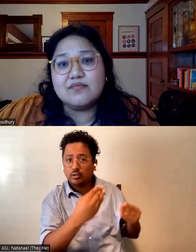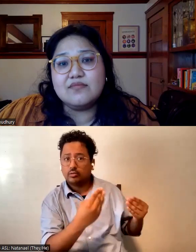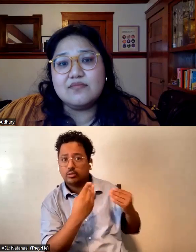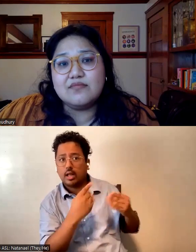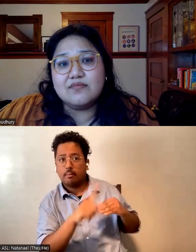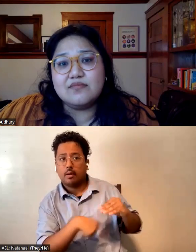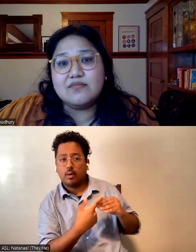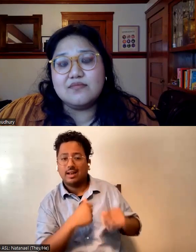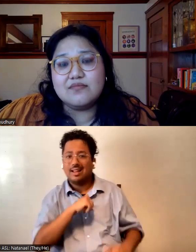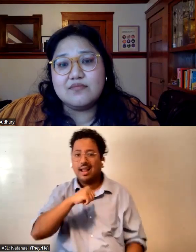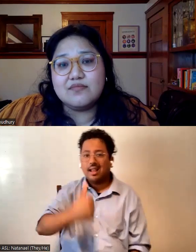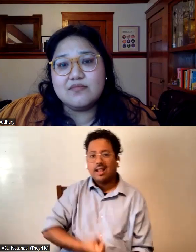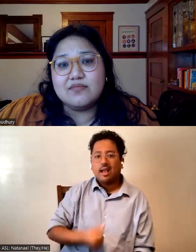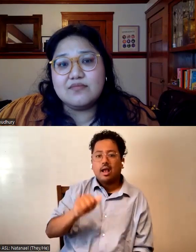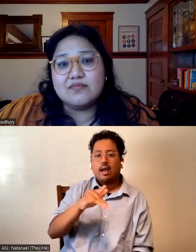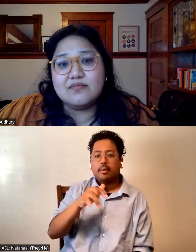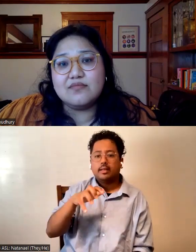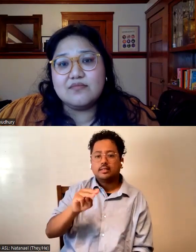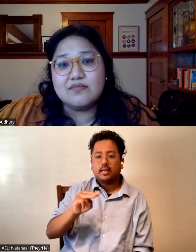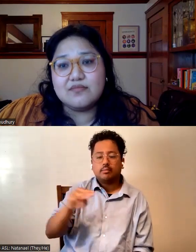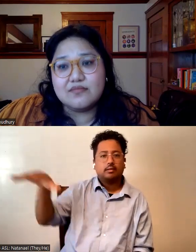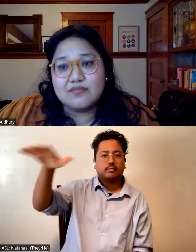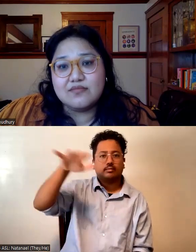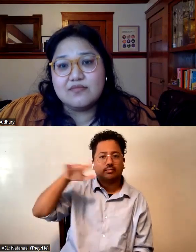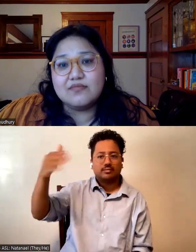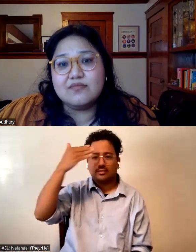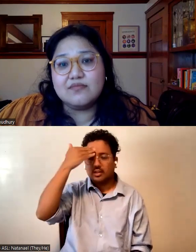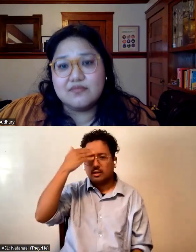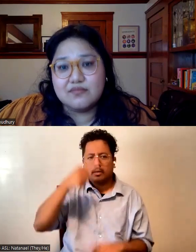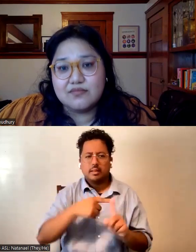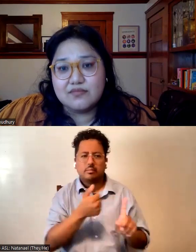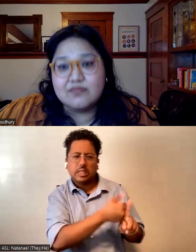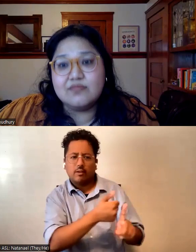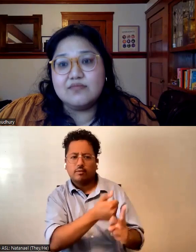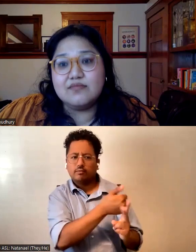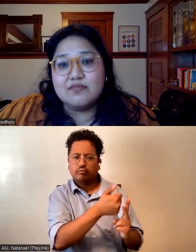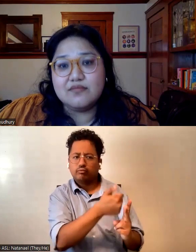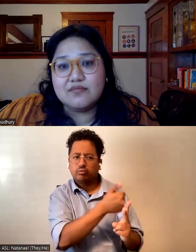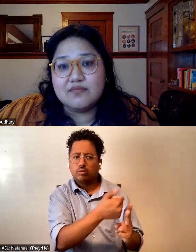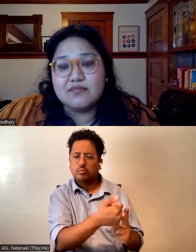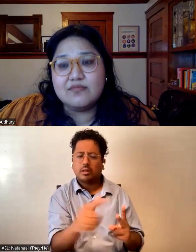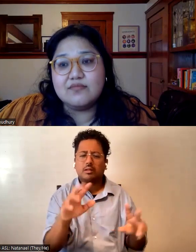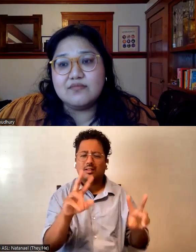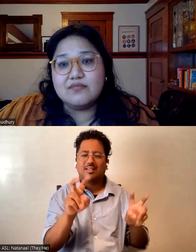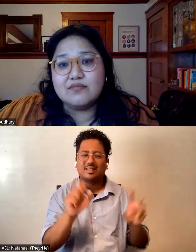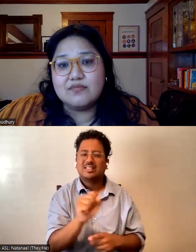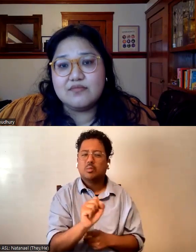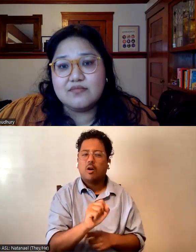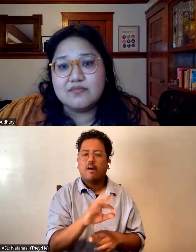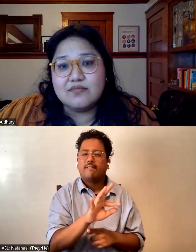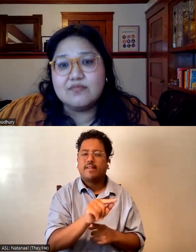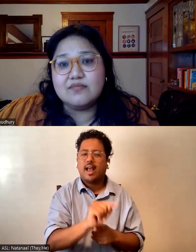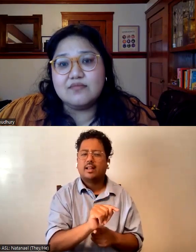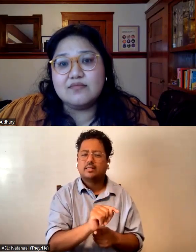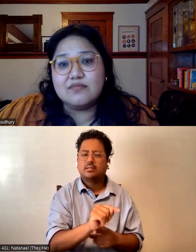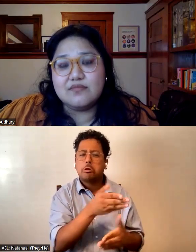and capitalism. They were both also like small fat, maybe even like in between size people.